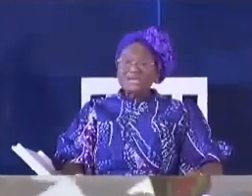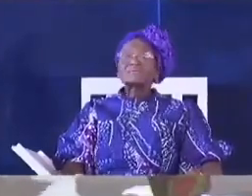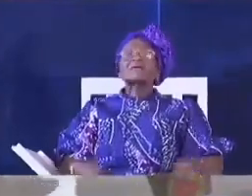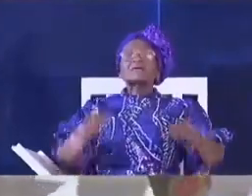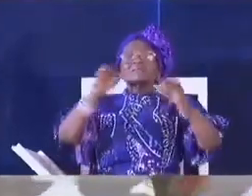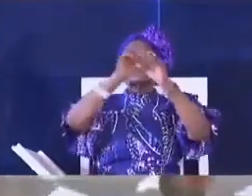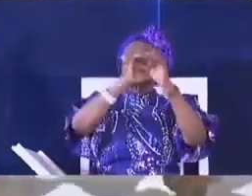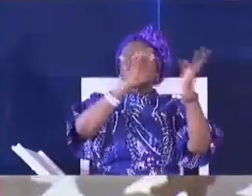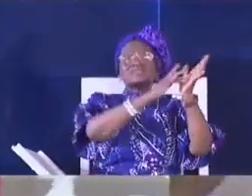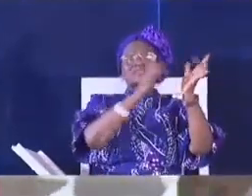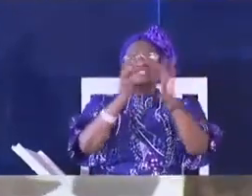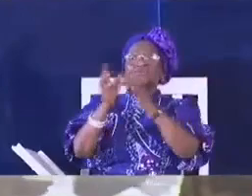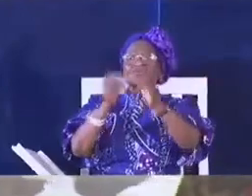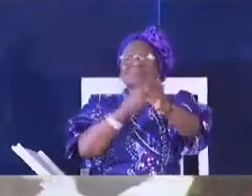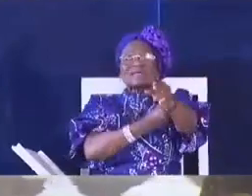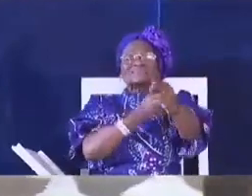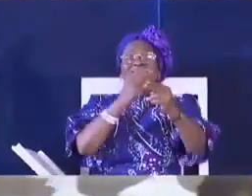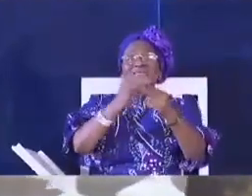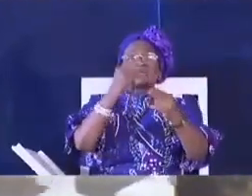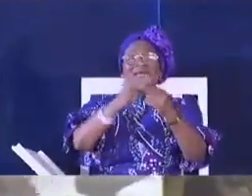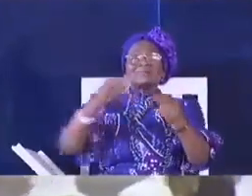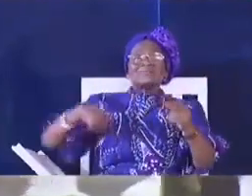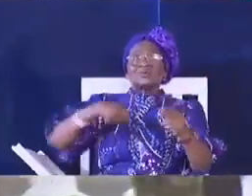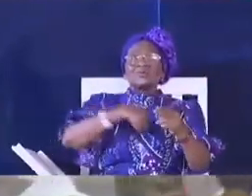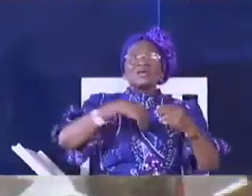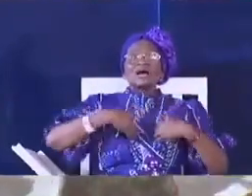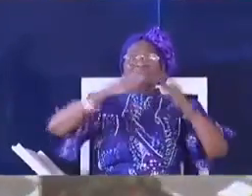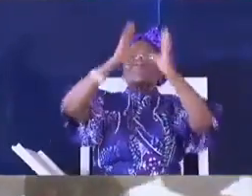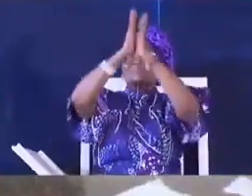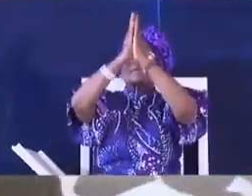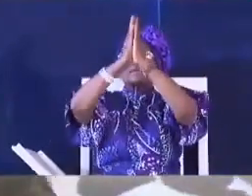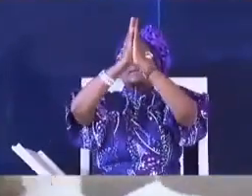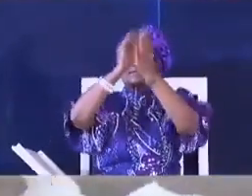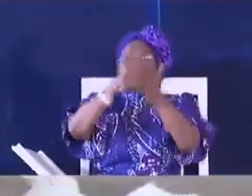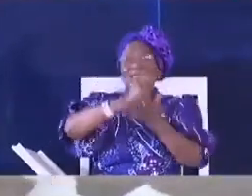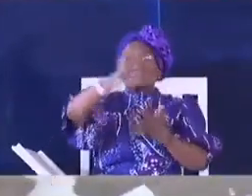In Jesus' mighty name, we are prayed.